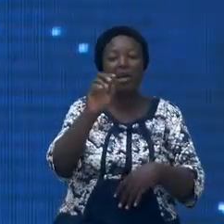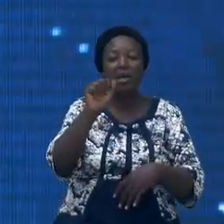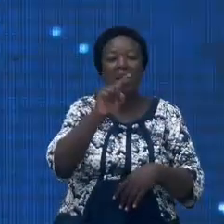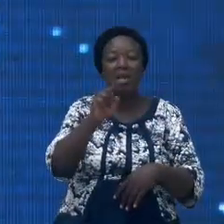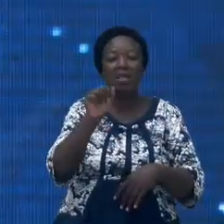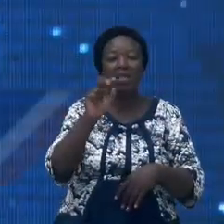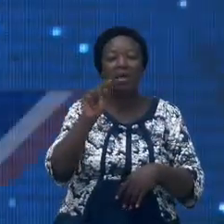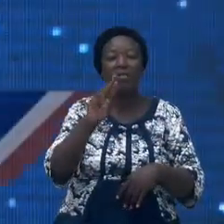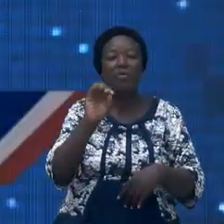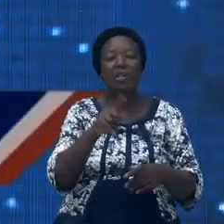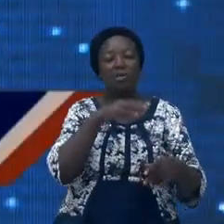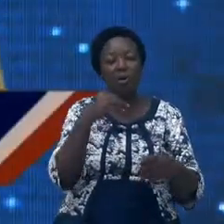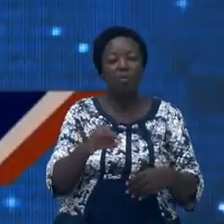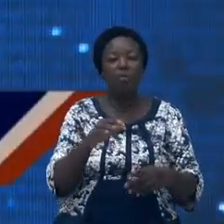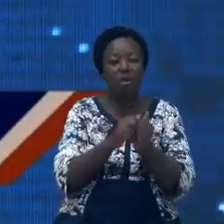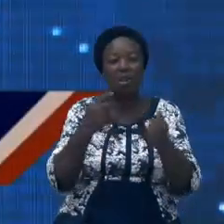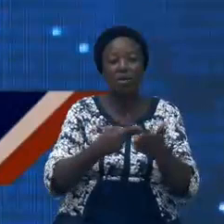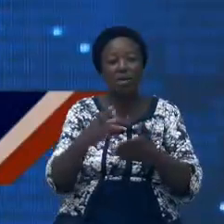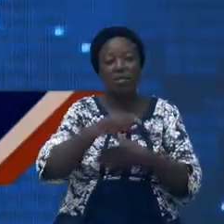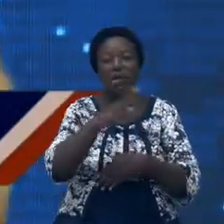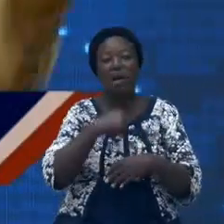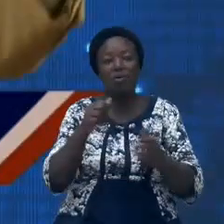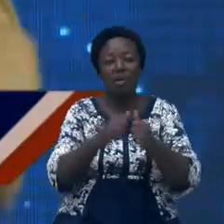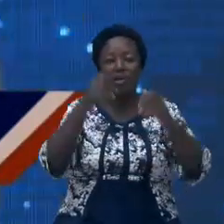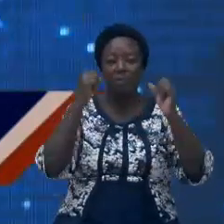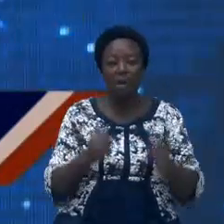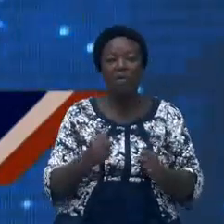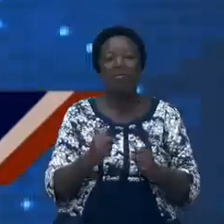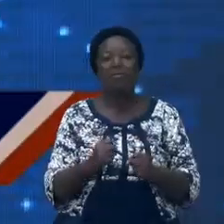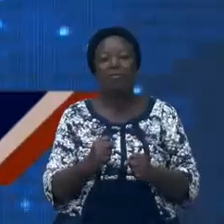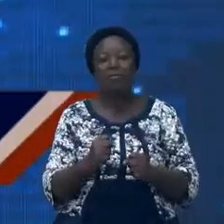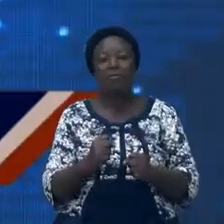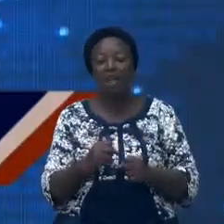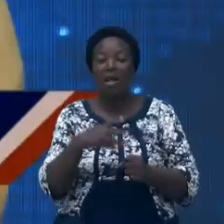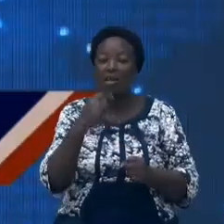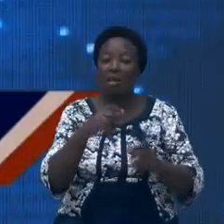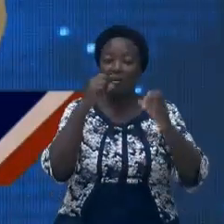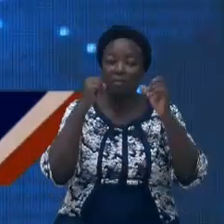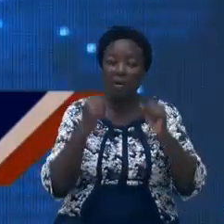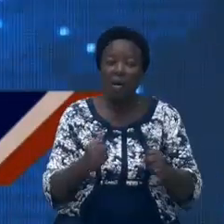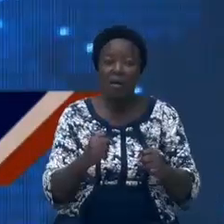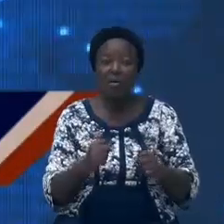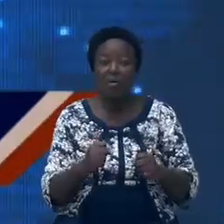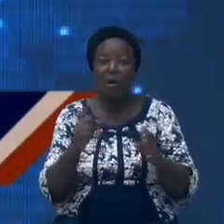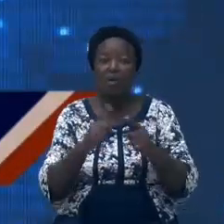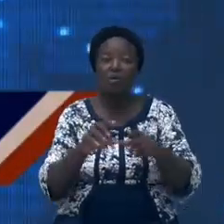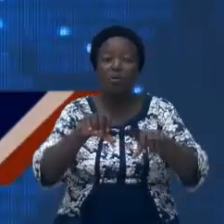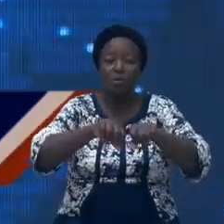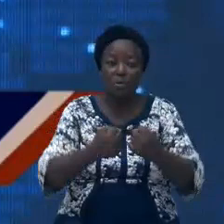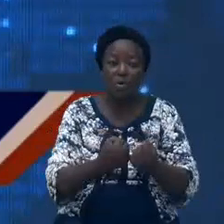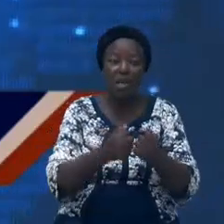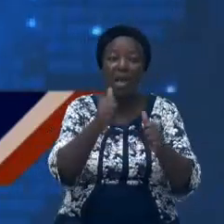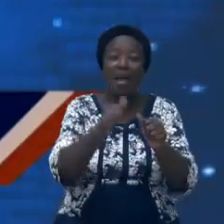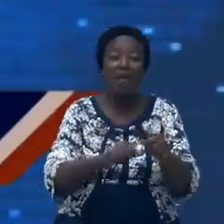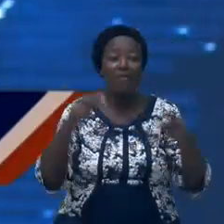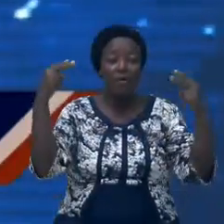anointed Jesus of Nazareth with the Holy Ghost and with power. With the Holy Ghost and with power.